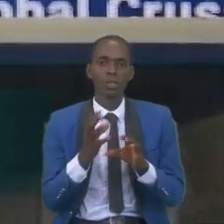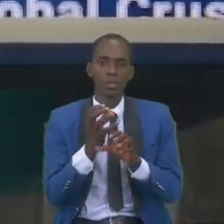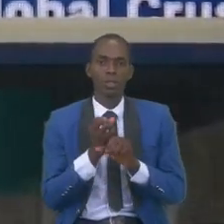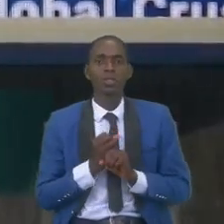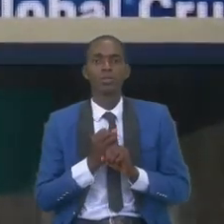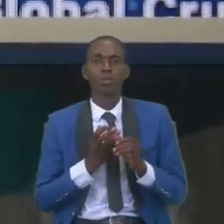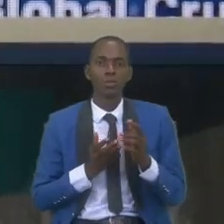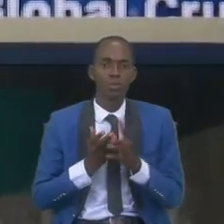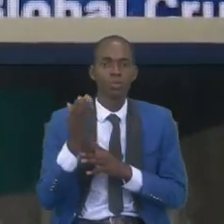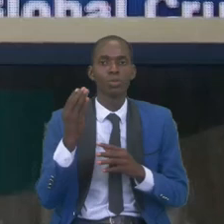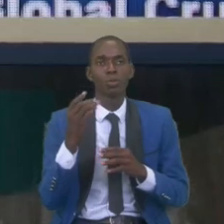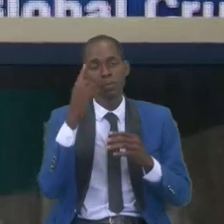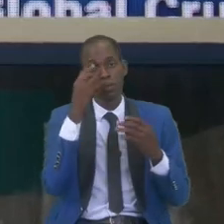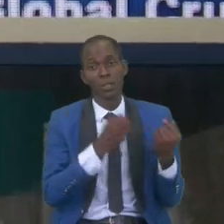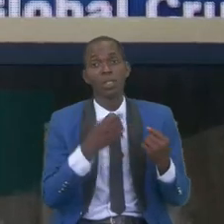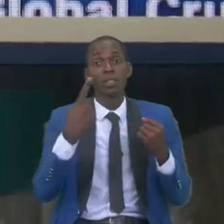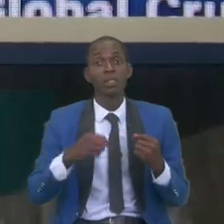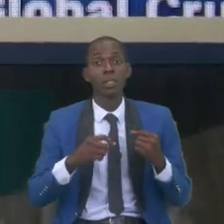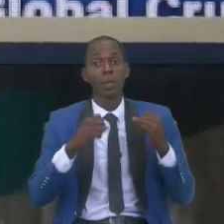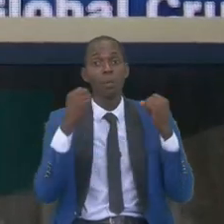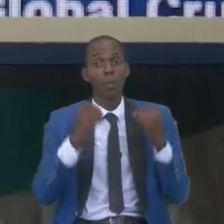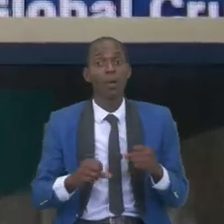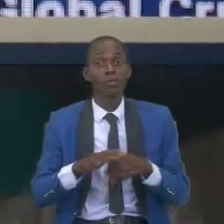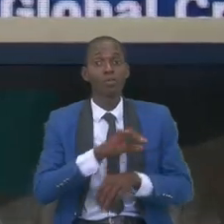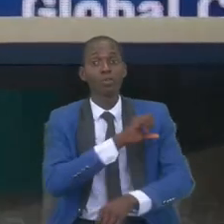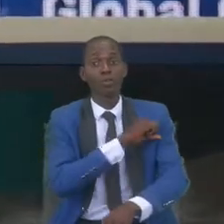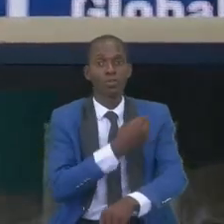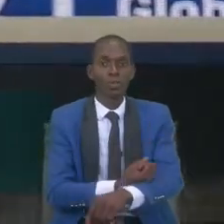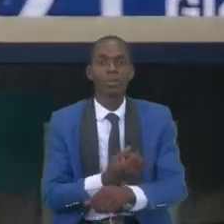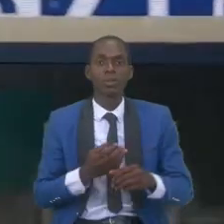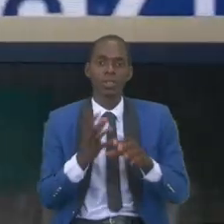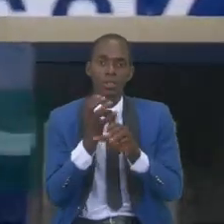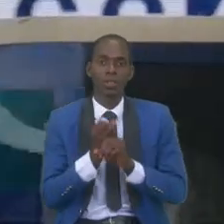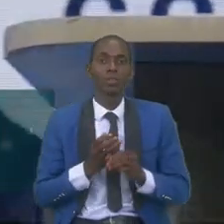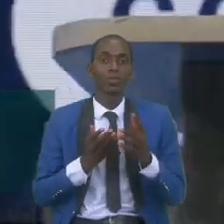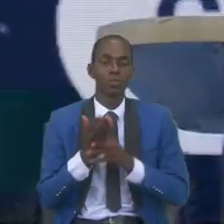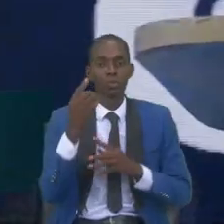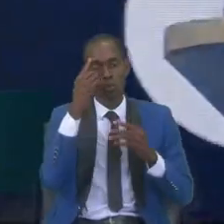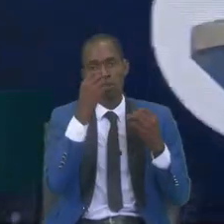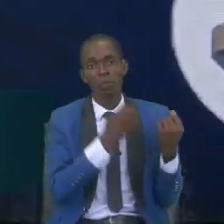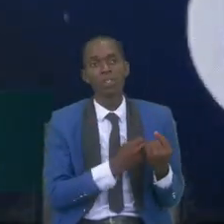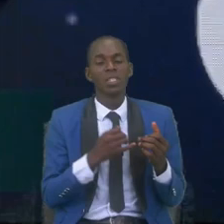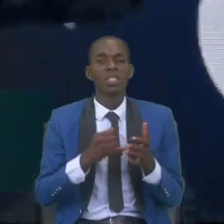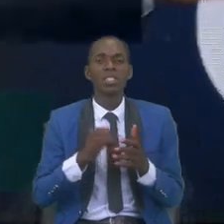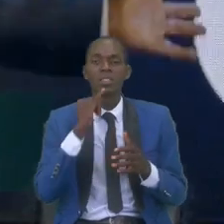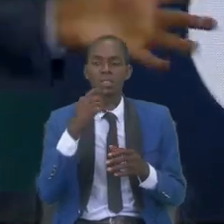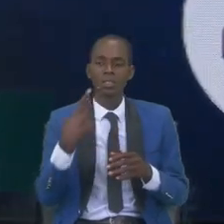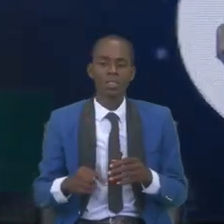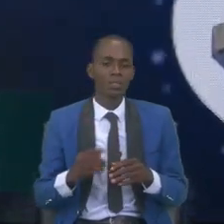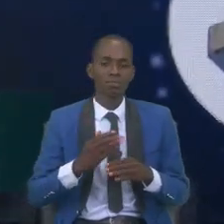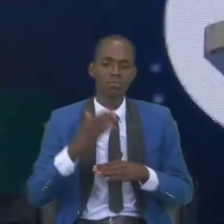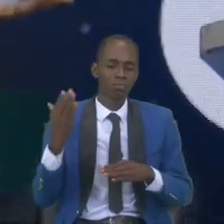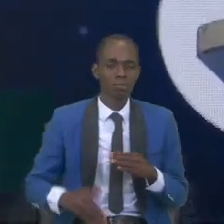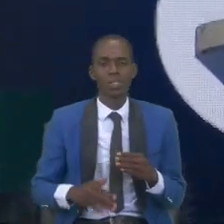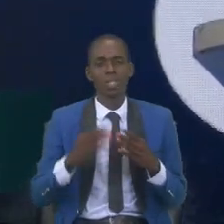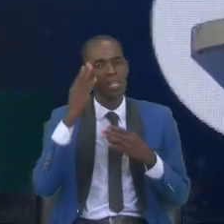The powerful strengthening that he gives is an experience, a definite experience. We're not just floating